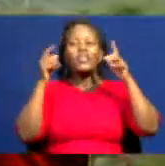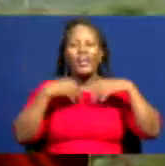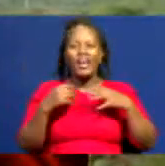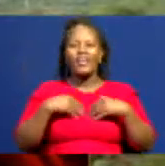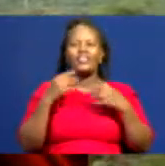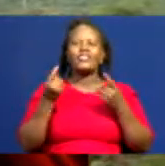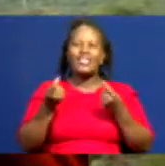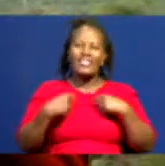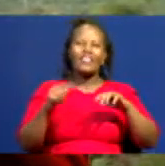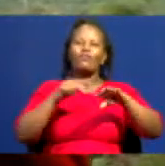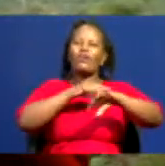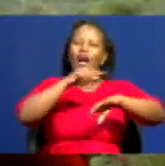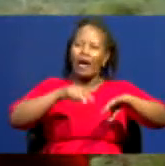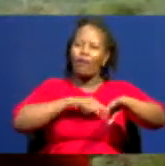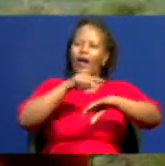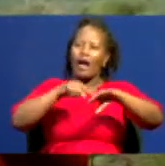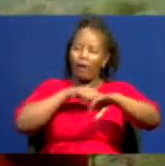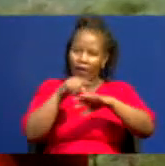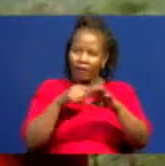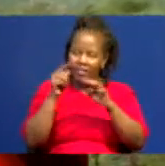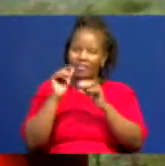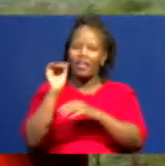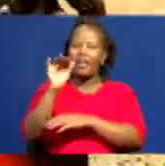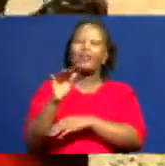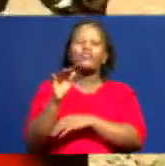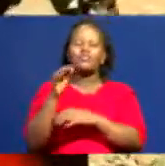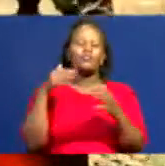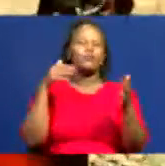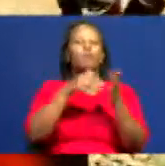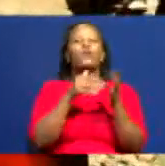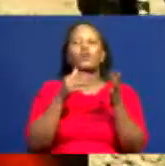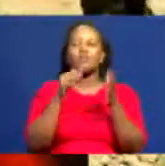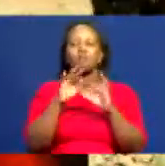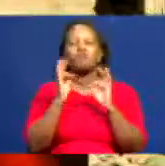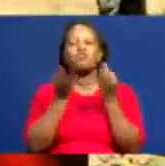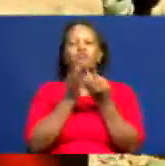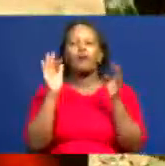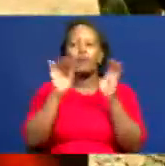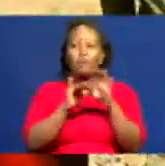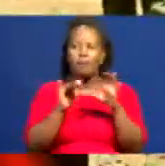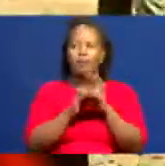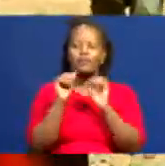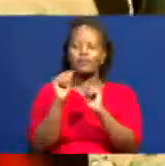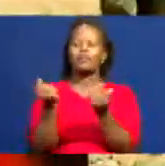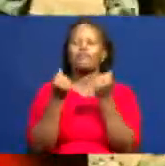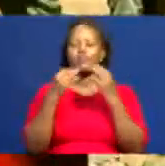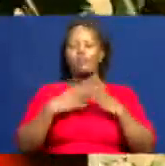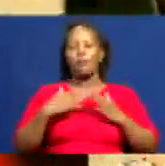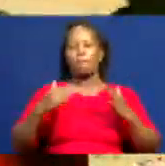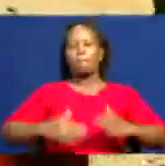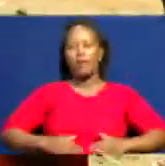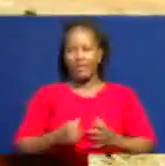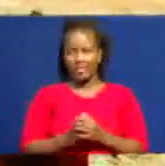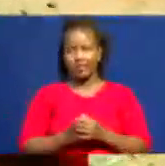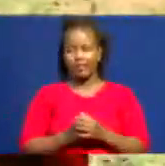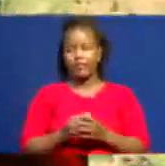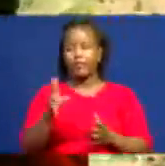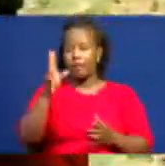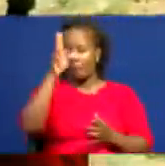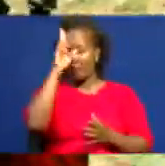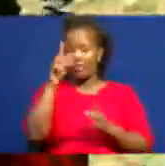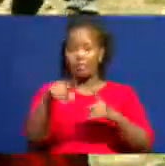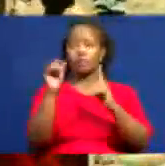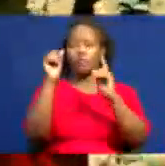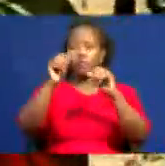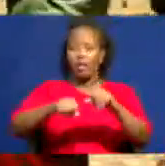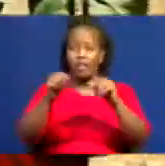hours, barring family members from retrieving the bodies. It took a multi-agency security team to retrieve the